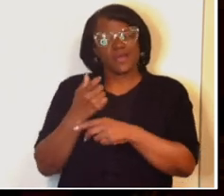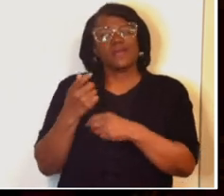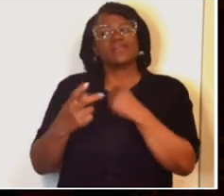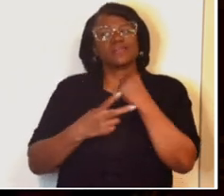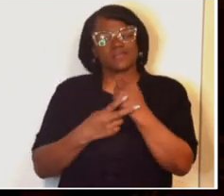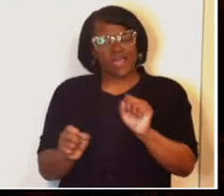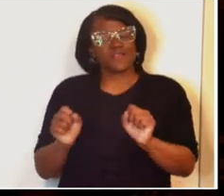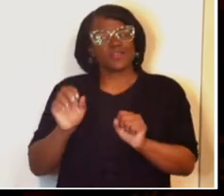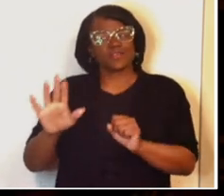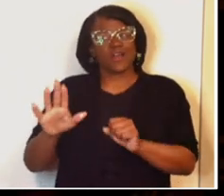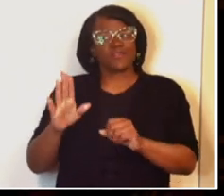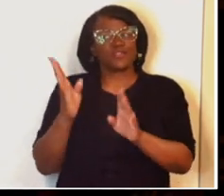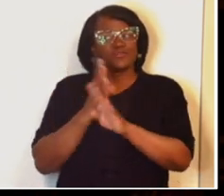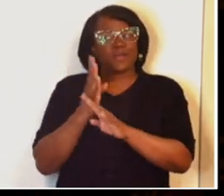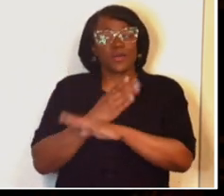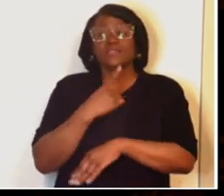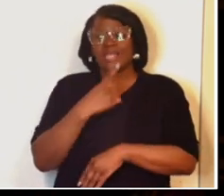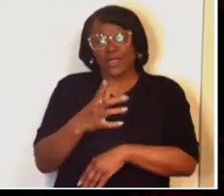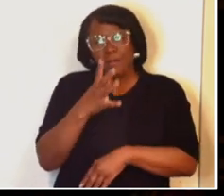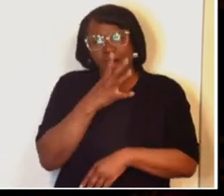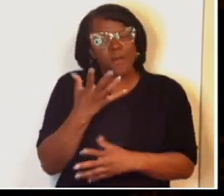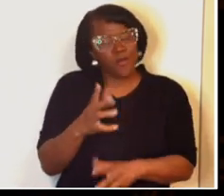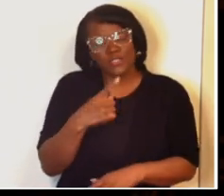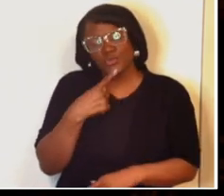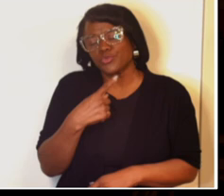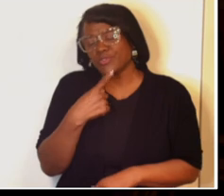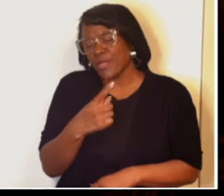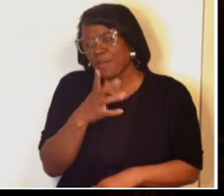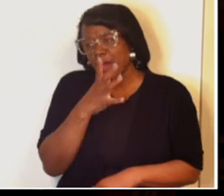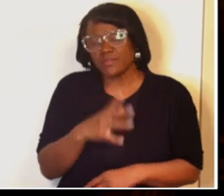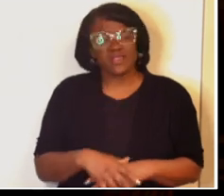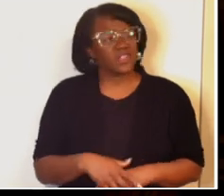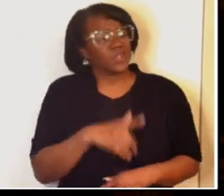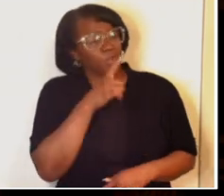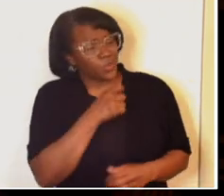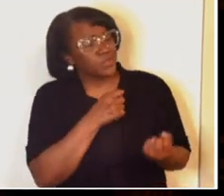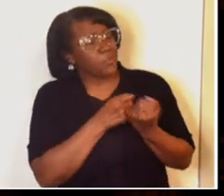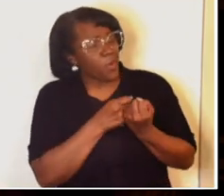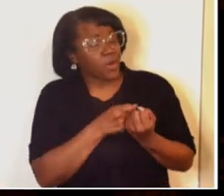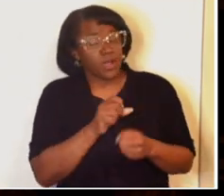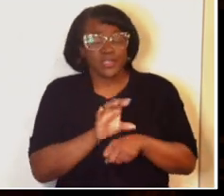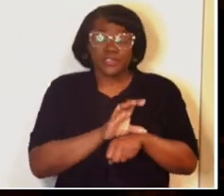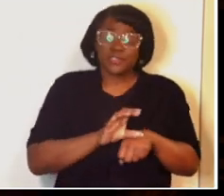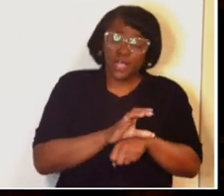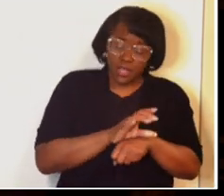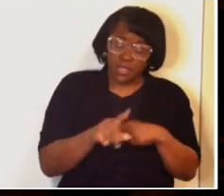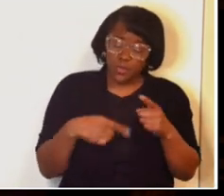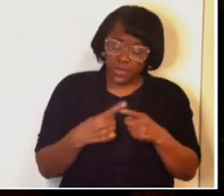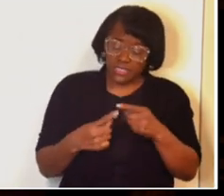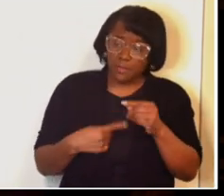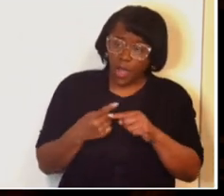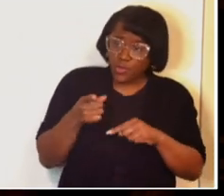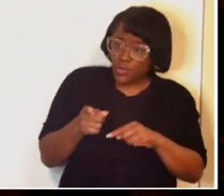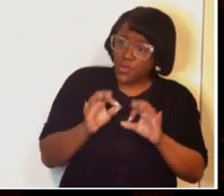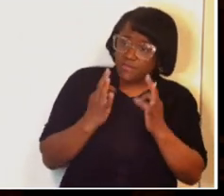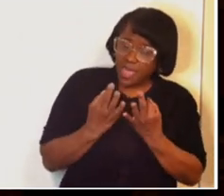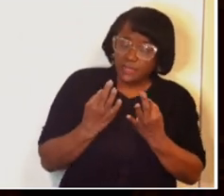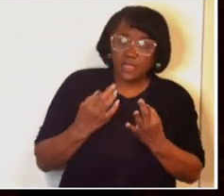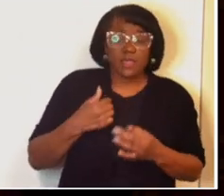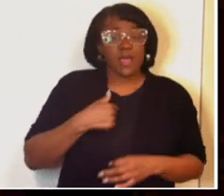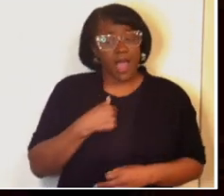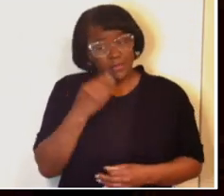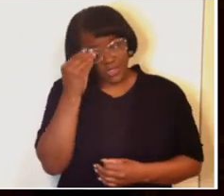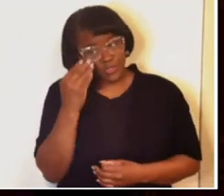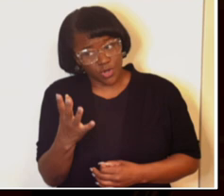I suggested. Whose side are you on, Chocolate? When it comes to you and your family, I blow the whistle and wear the stripes. Now hold